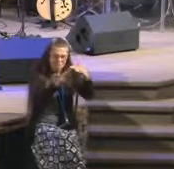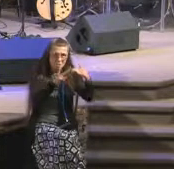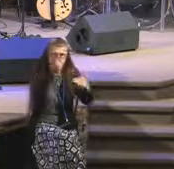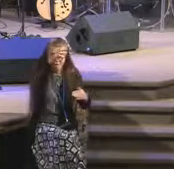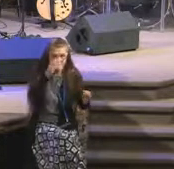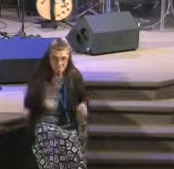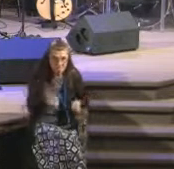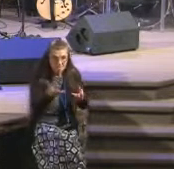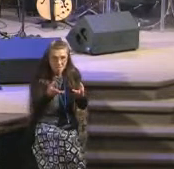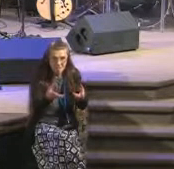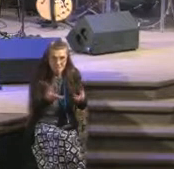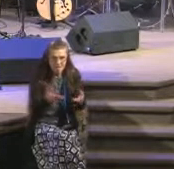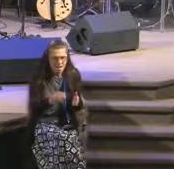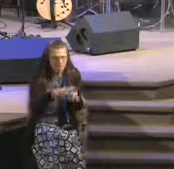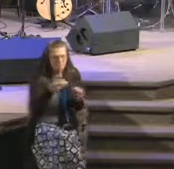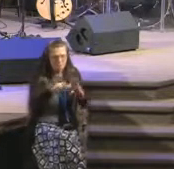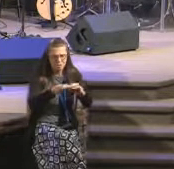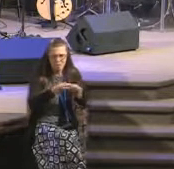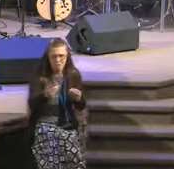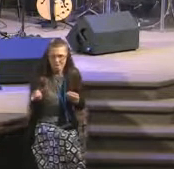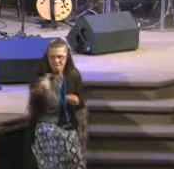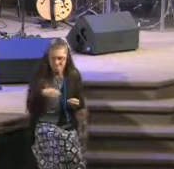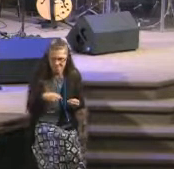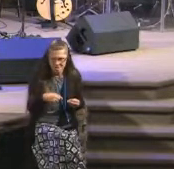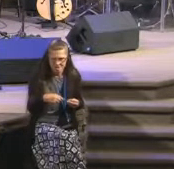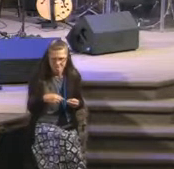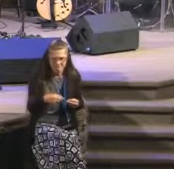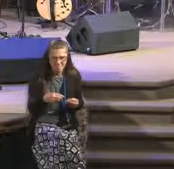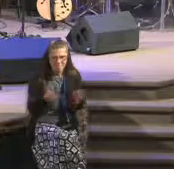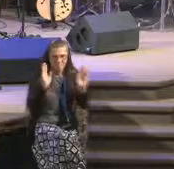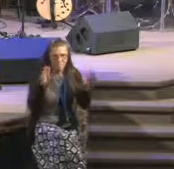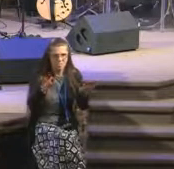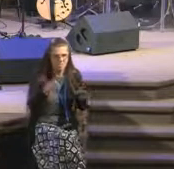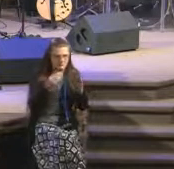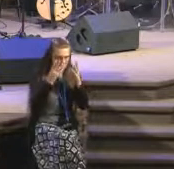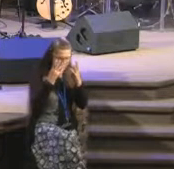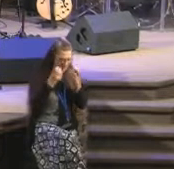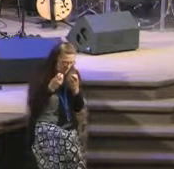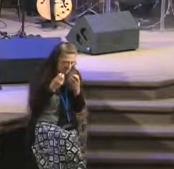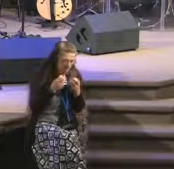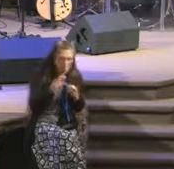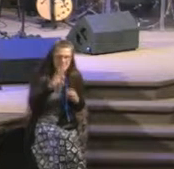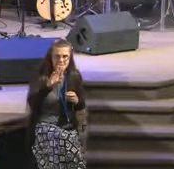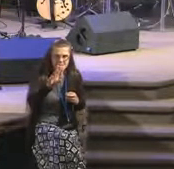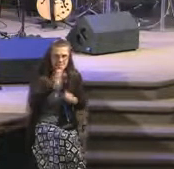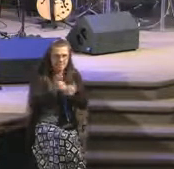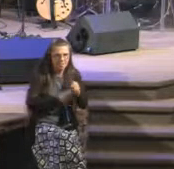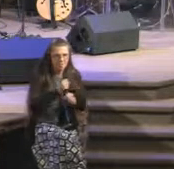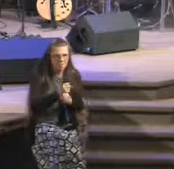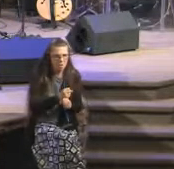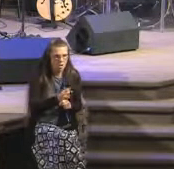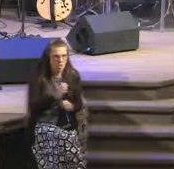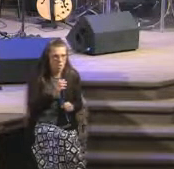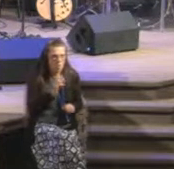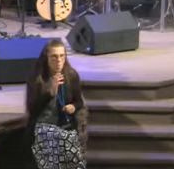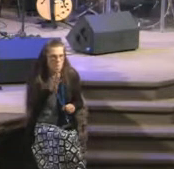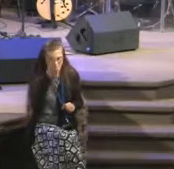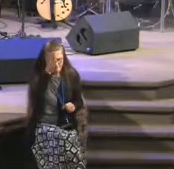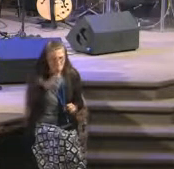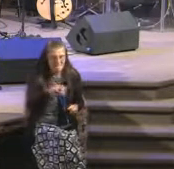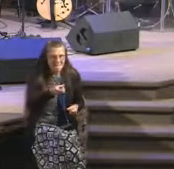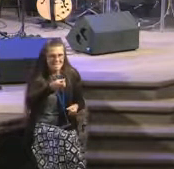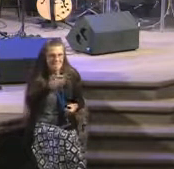There's a story that comes from the era of the Great Depression. Talked about a 7-year-old boy who tasted a soda for the very first time. He